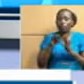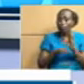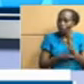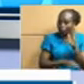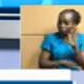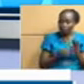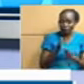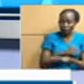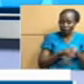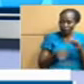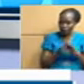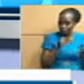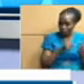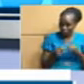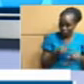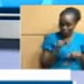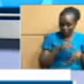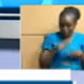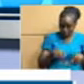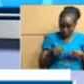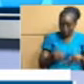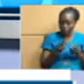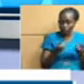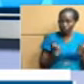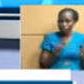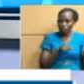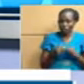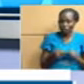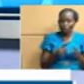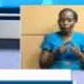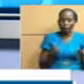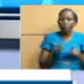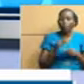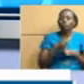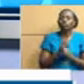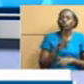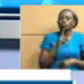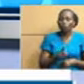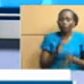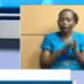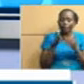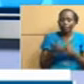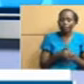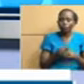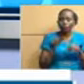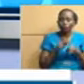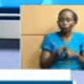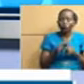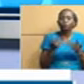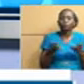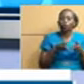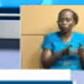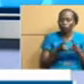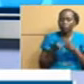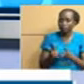we hadn't really talked about during this discussion. And then ensuring access to complaint mechanisms